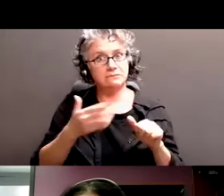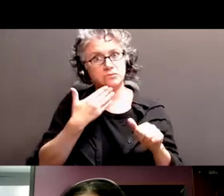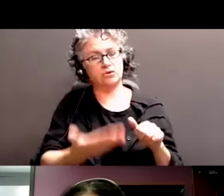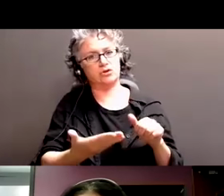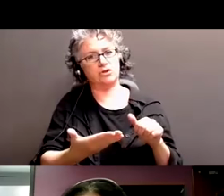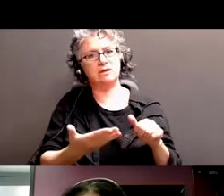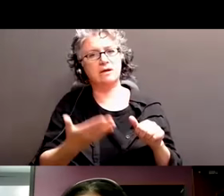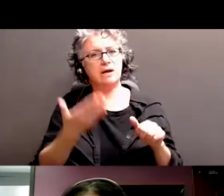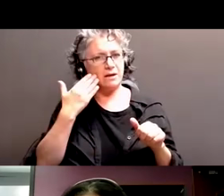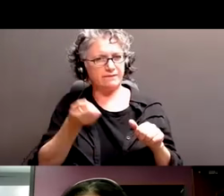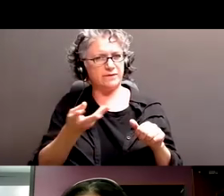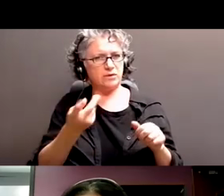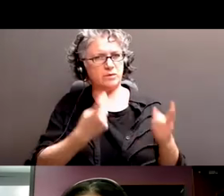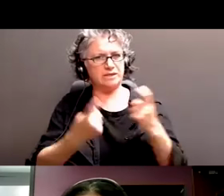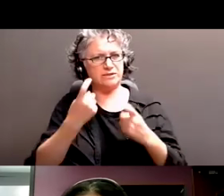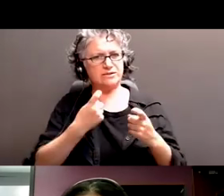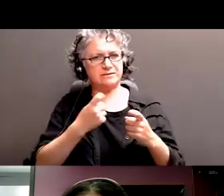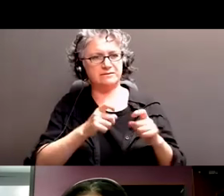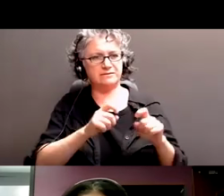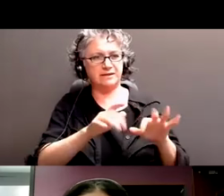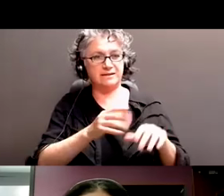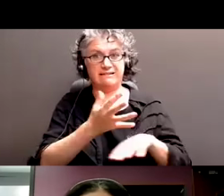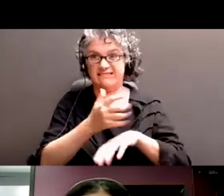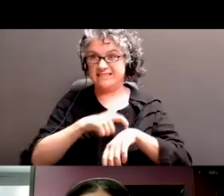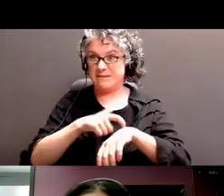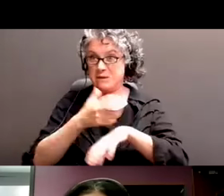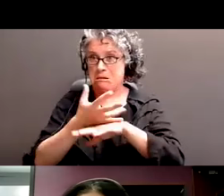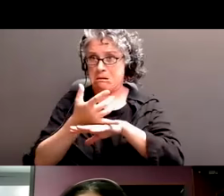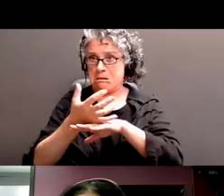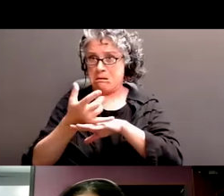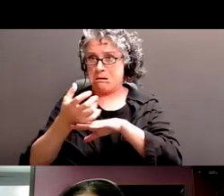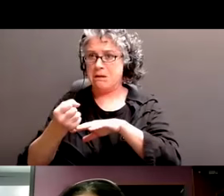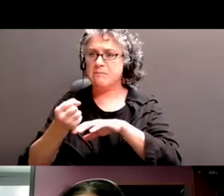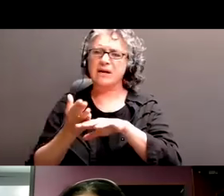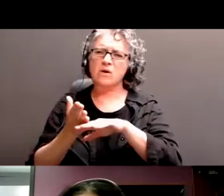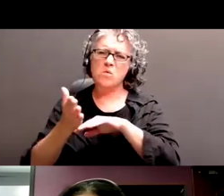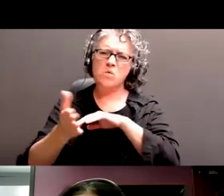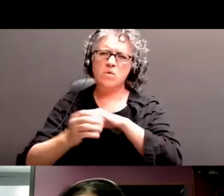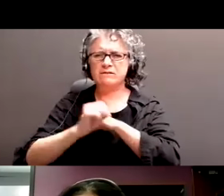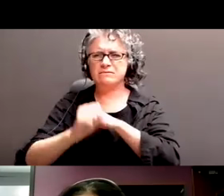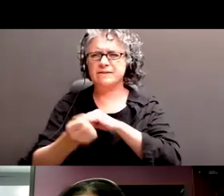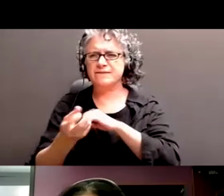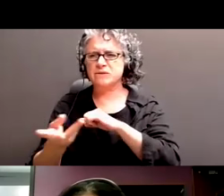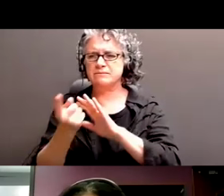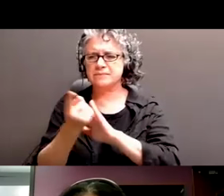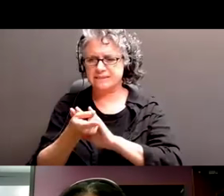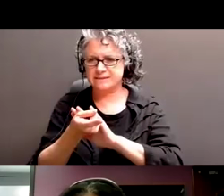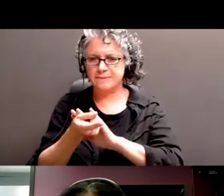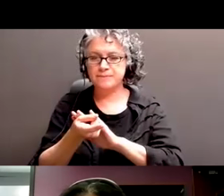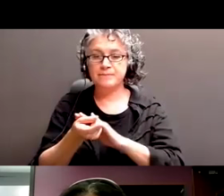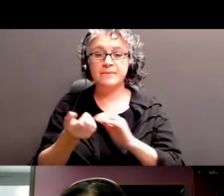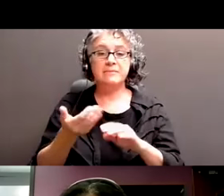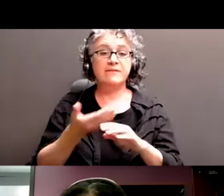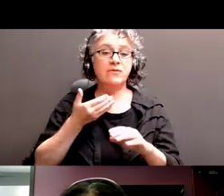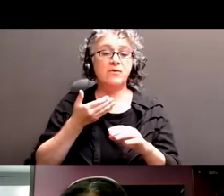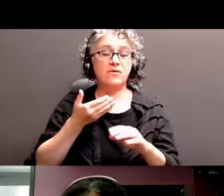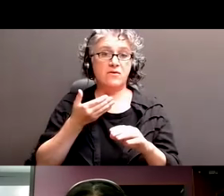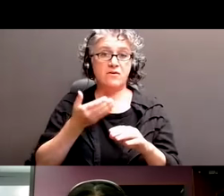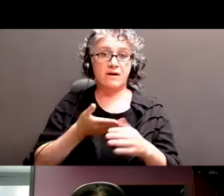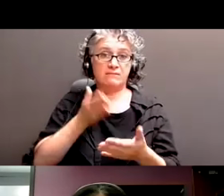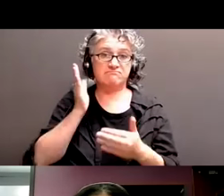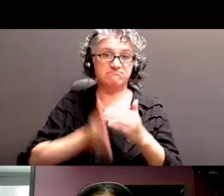questions, and I know we're shortly getting out of time, but we can go over a few minutes. Before I just end, I'm going to ask maybe Laura